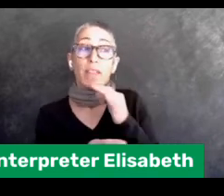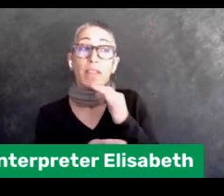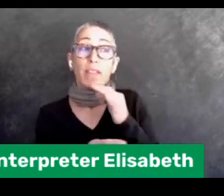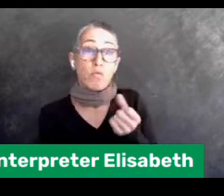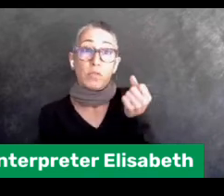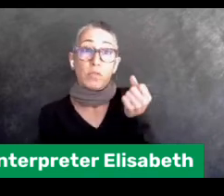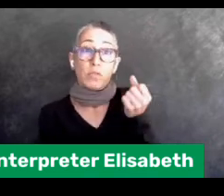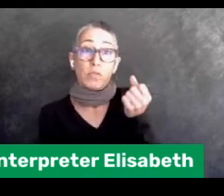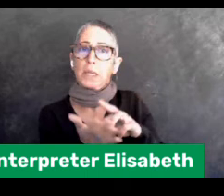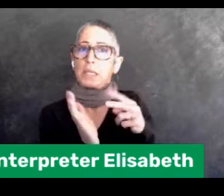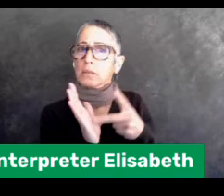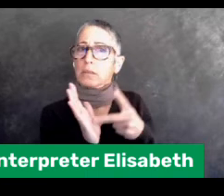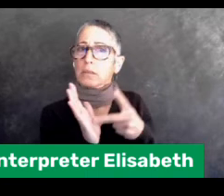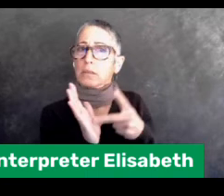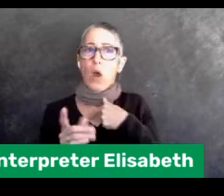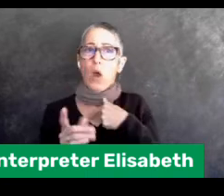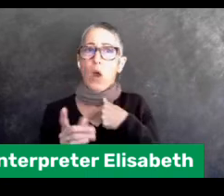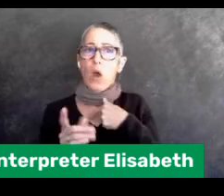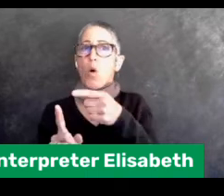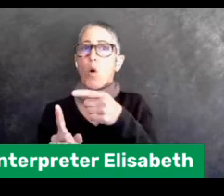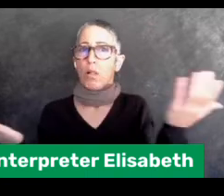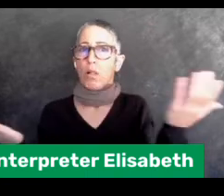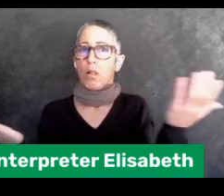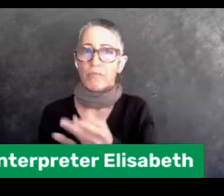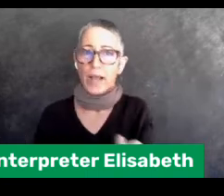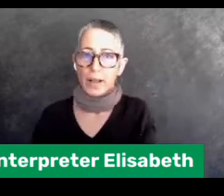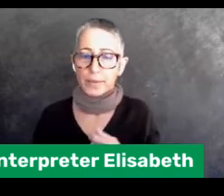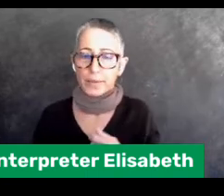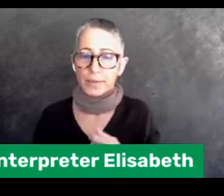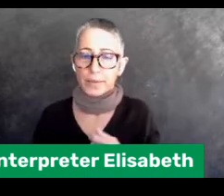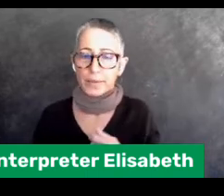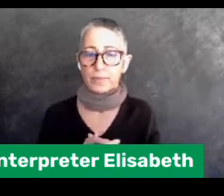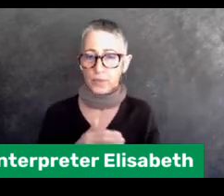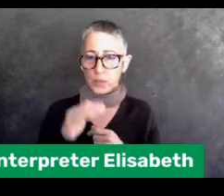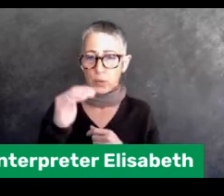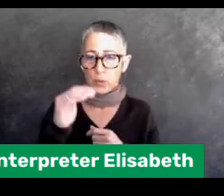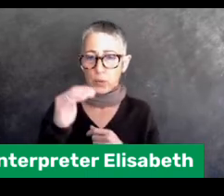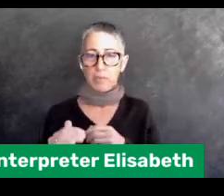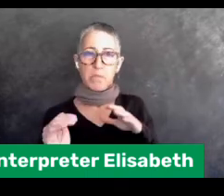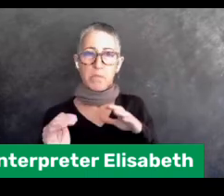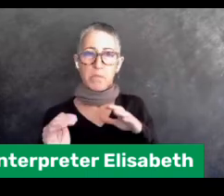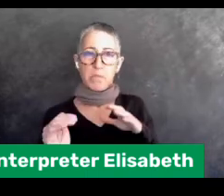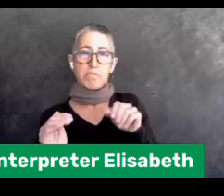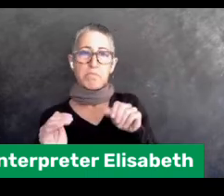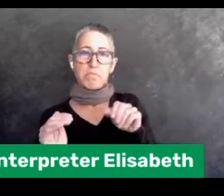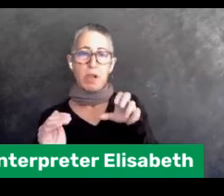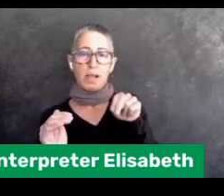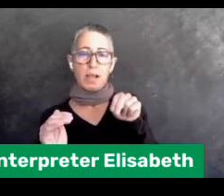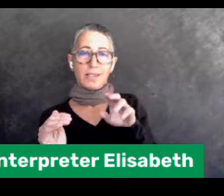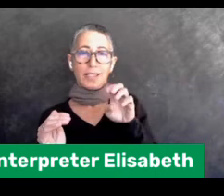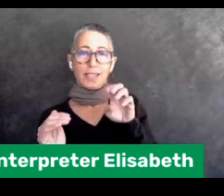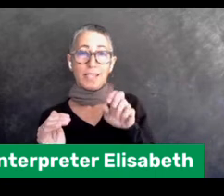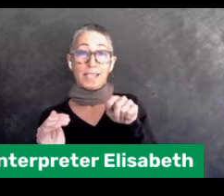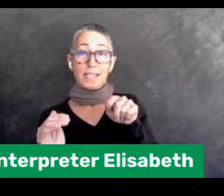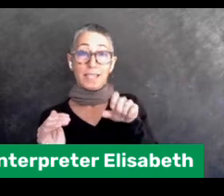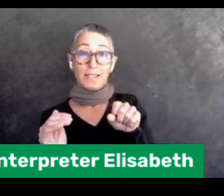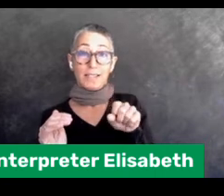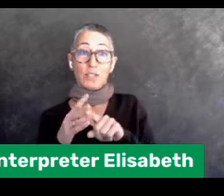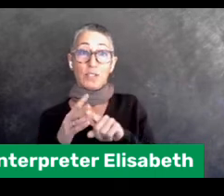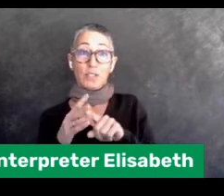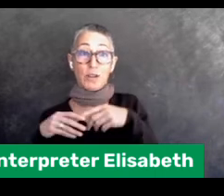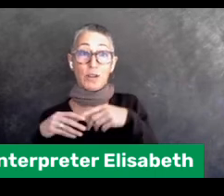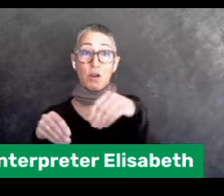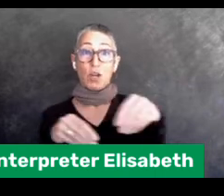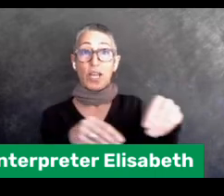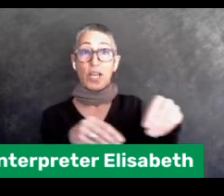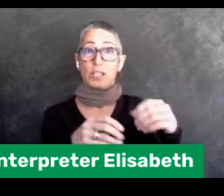here, we created a logo on the bottom there that says Austin Eats. So we started the marketing effort off very strong. We